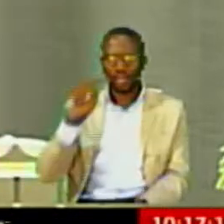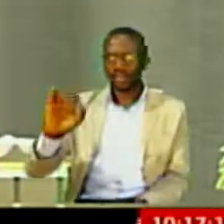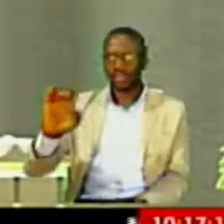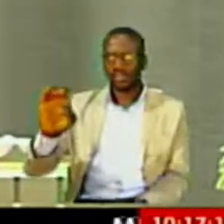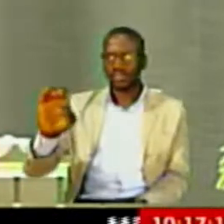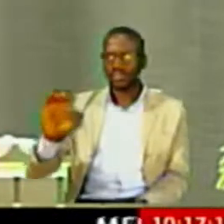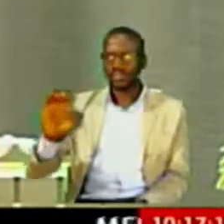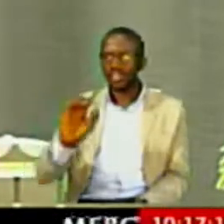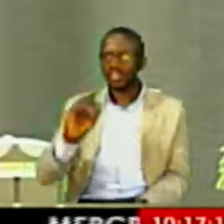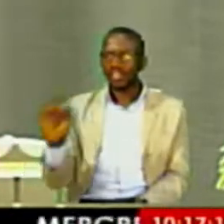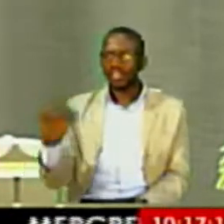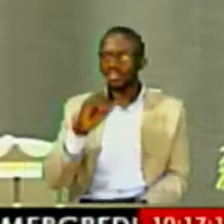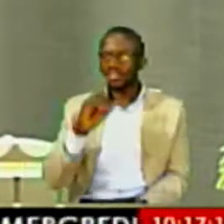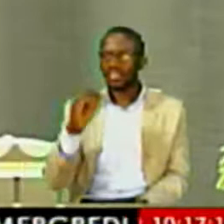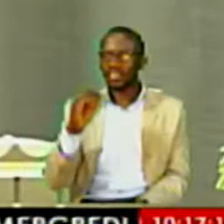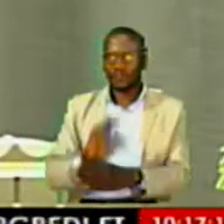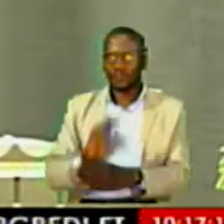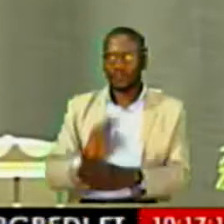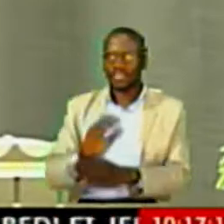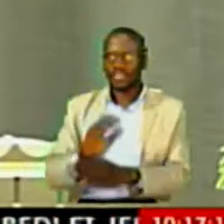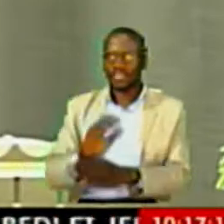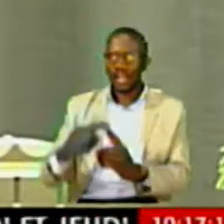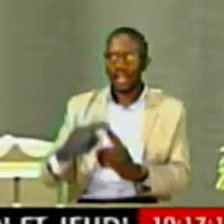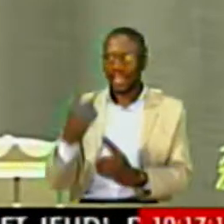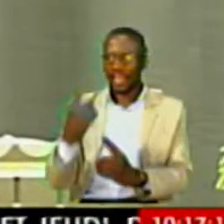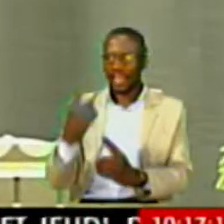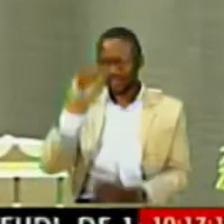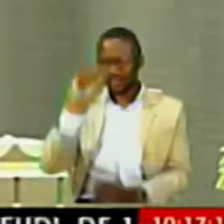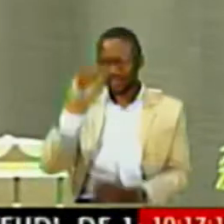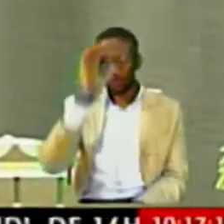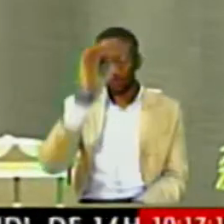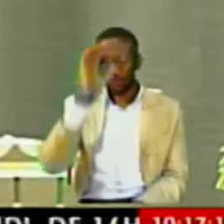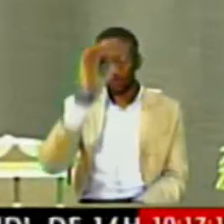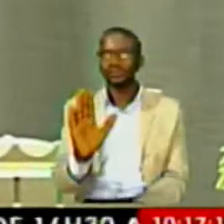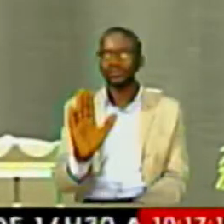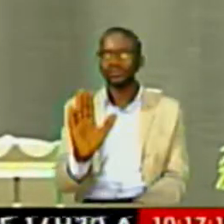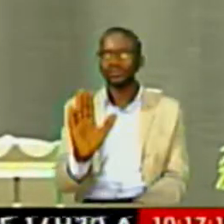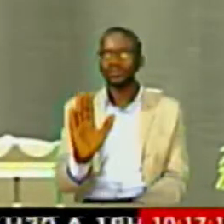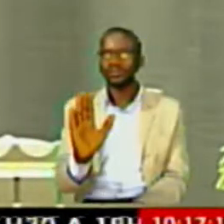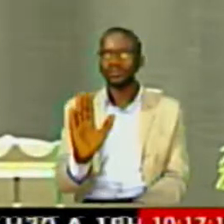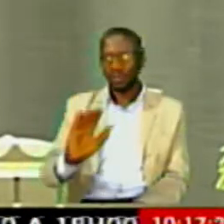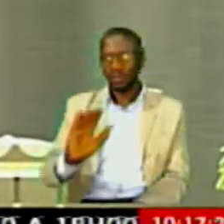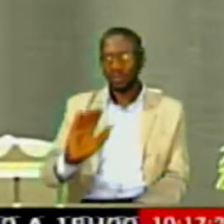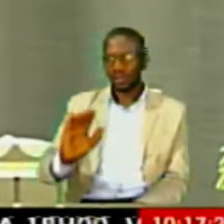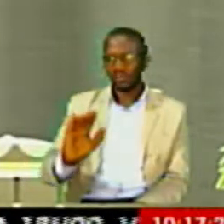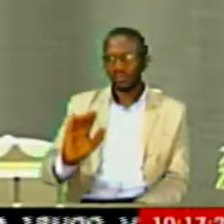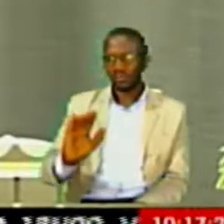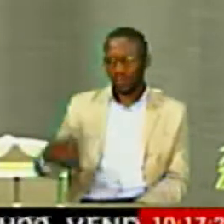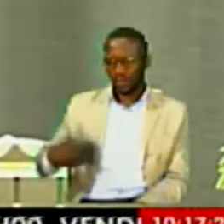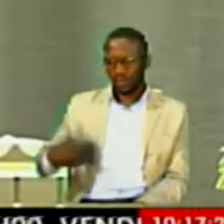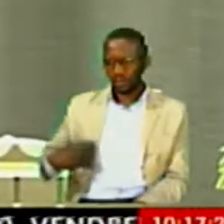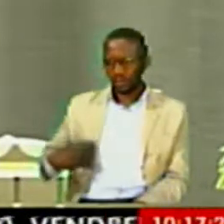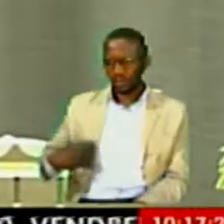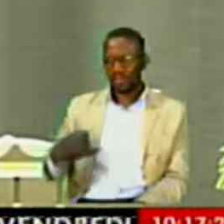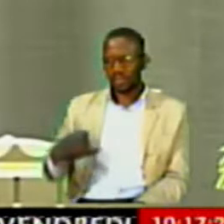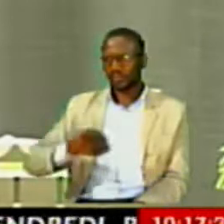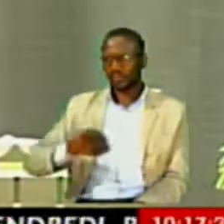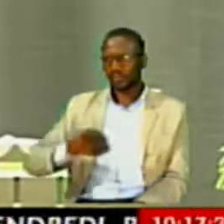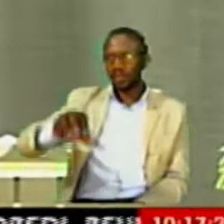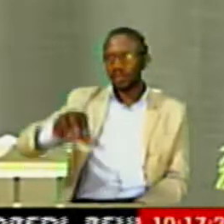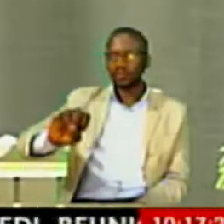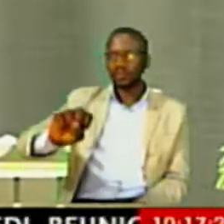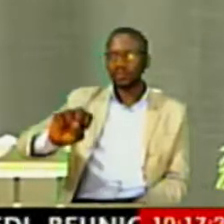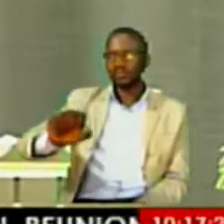à un homme. That virgin was betrothed to a man. Et quand il vient Joseph, Amina, Marie, when he came to Mary,